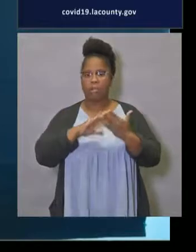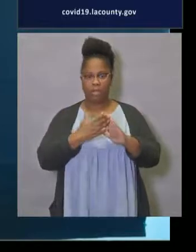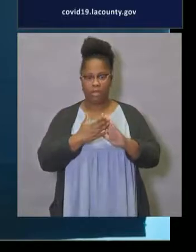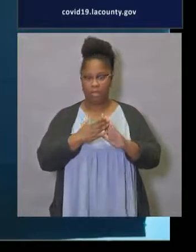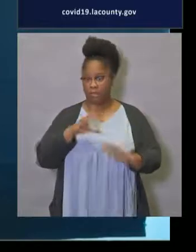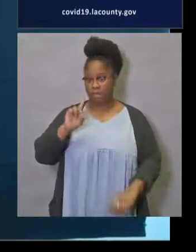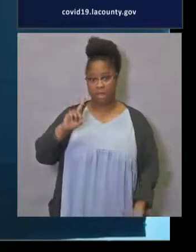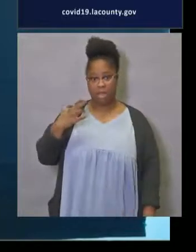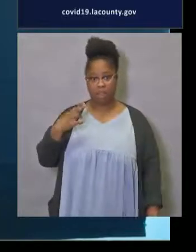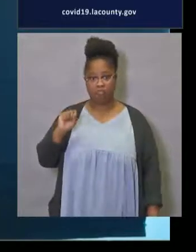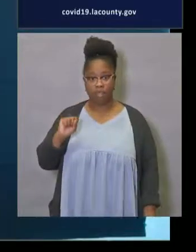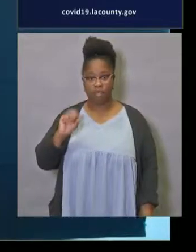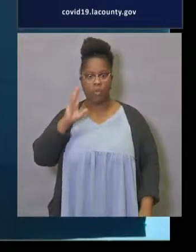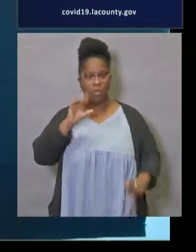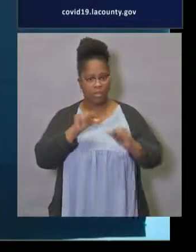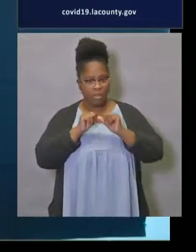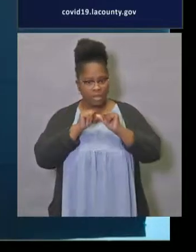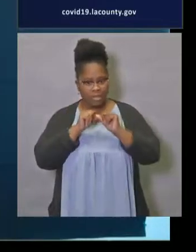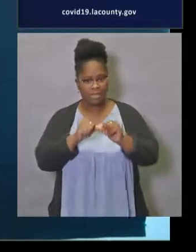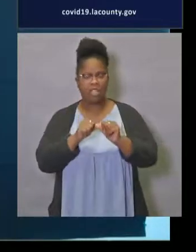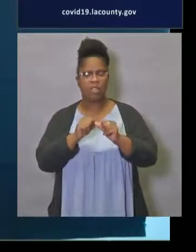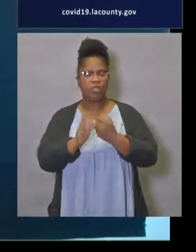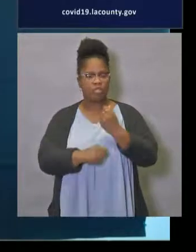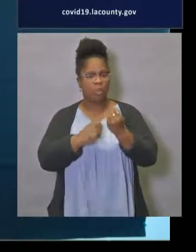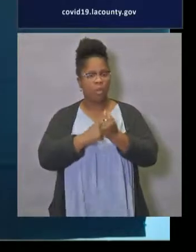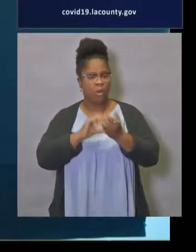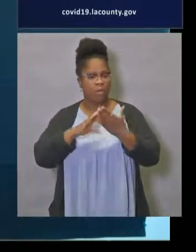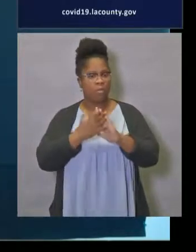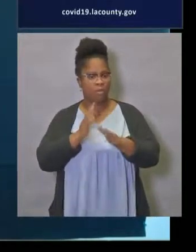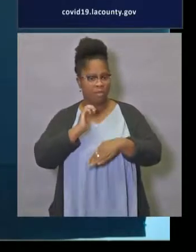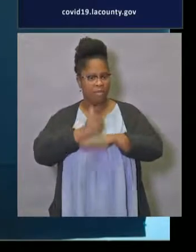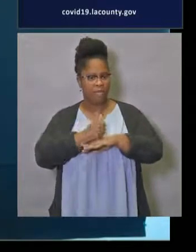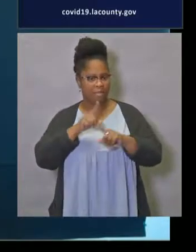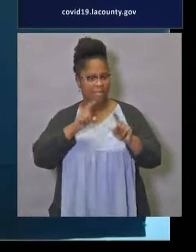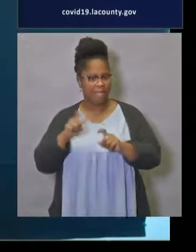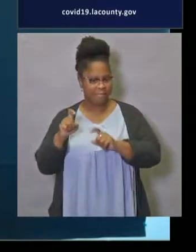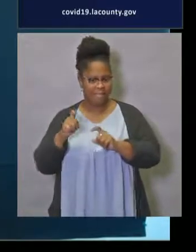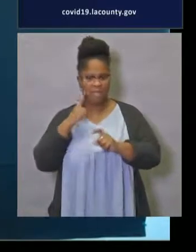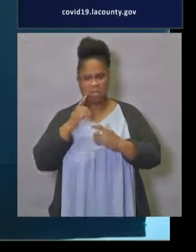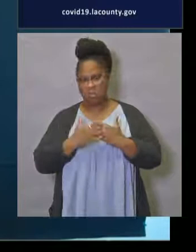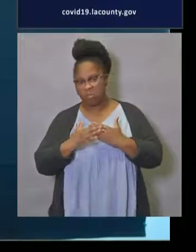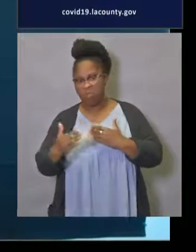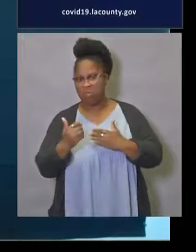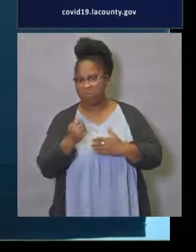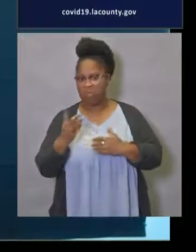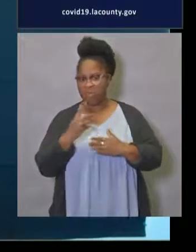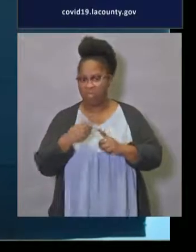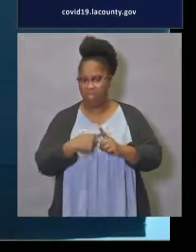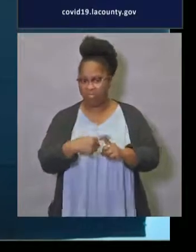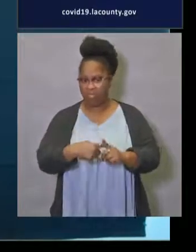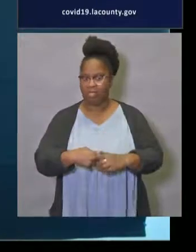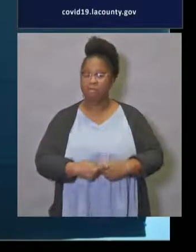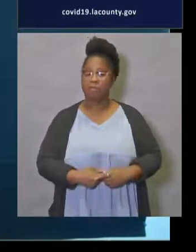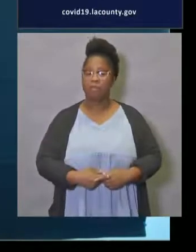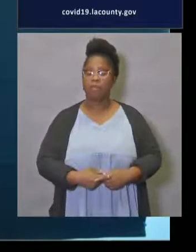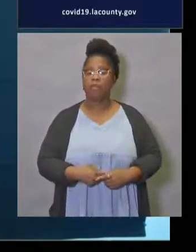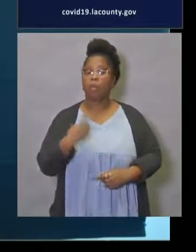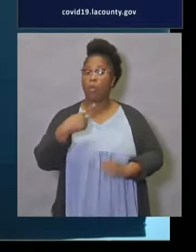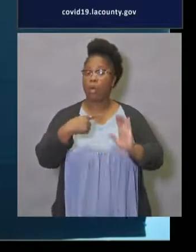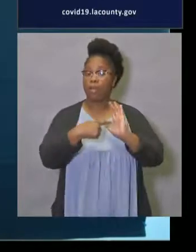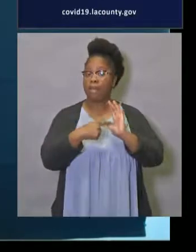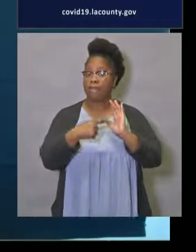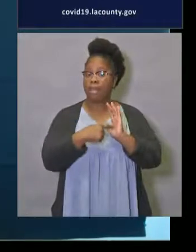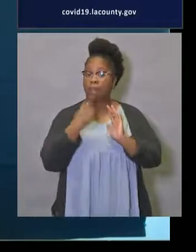to support different efforts around community-based testing over the next several months. As just one example of the new community